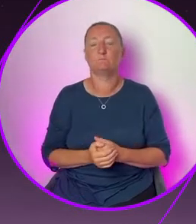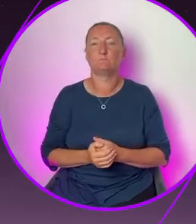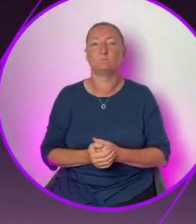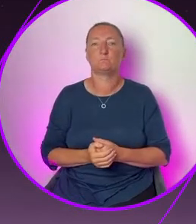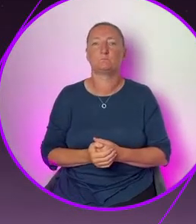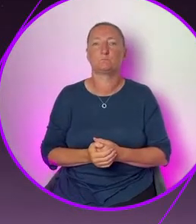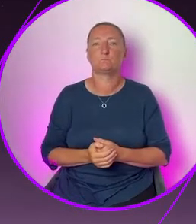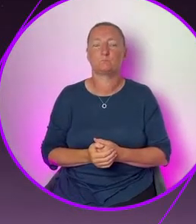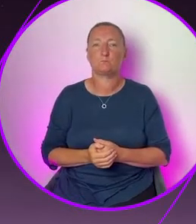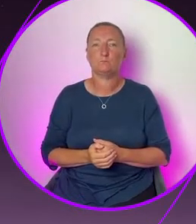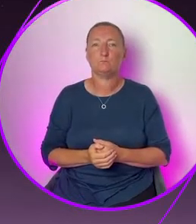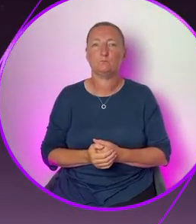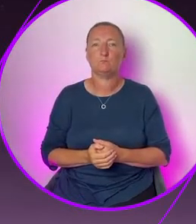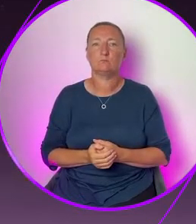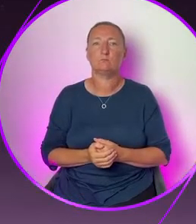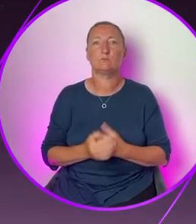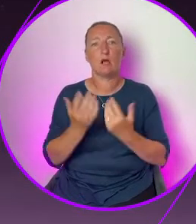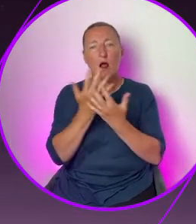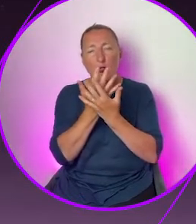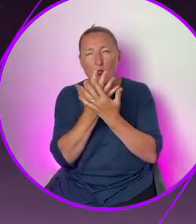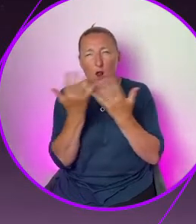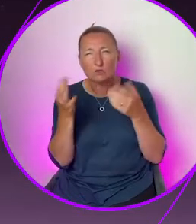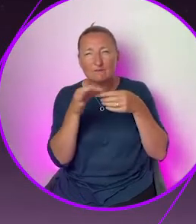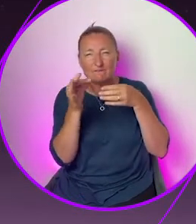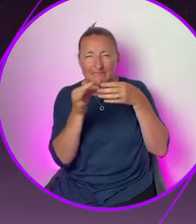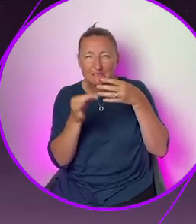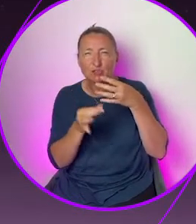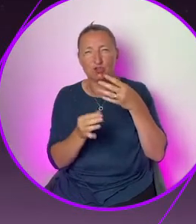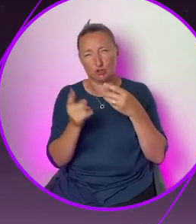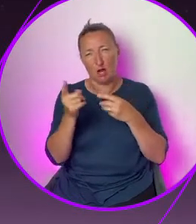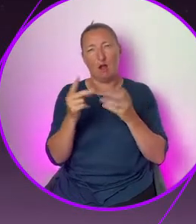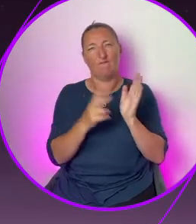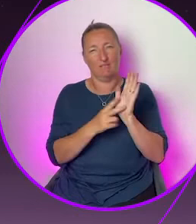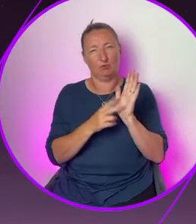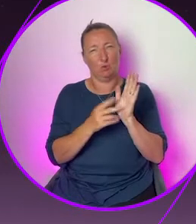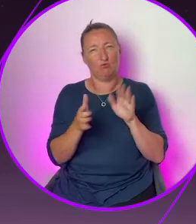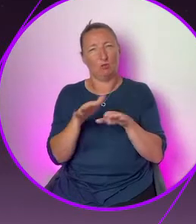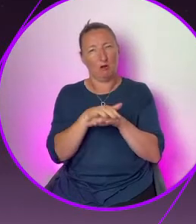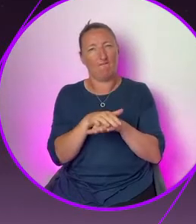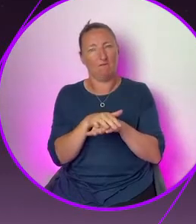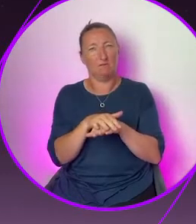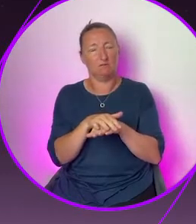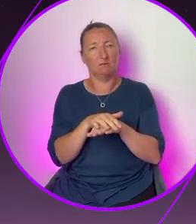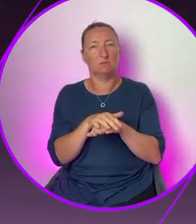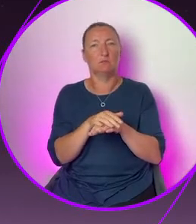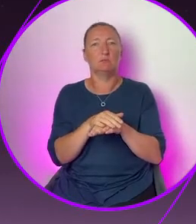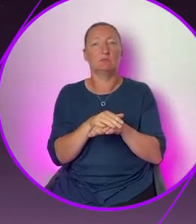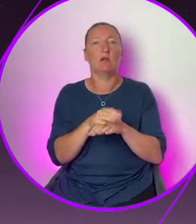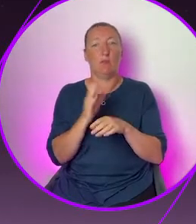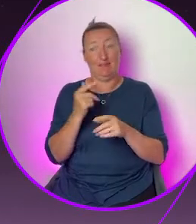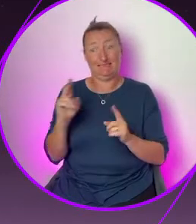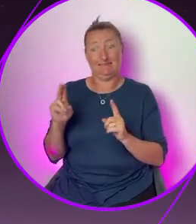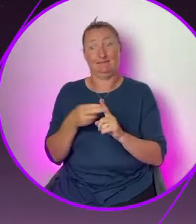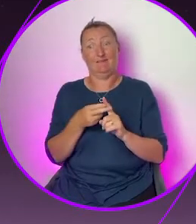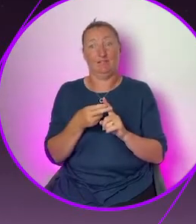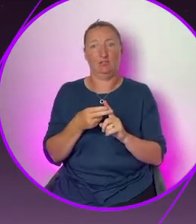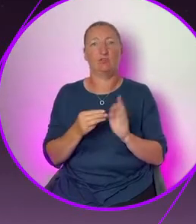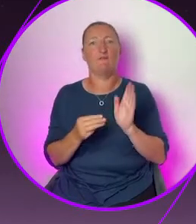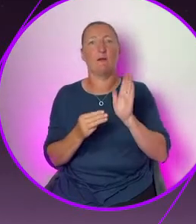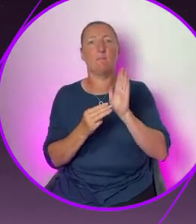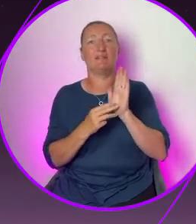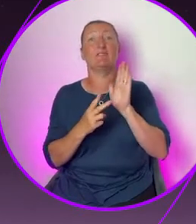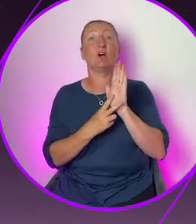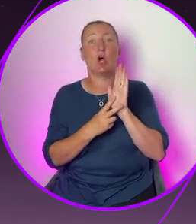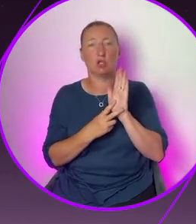report because it already allows for a lot of the features that Victoria has listed as part of our sort of definition of the metaverse. So